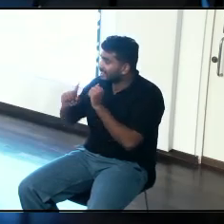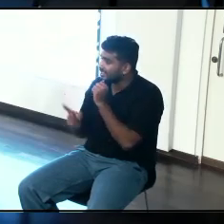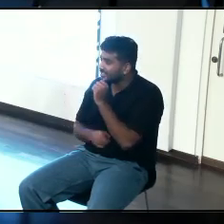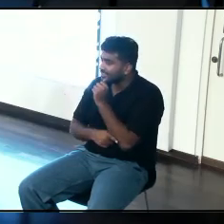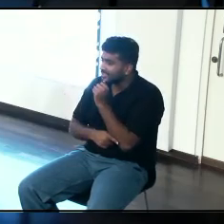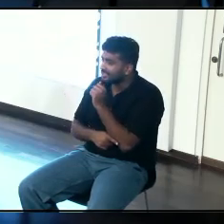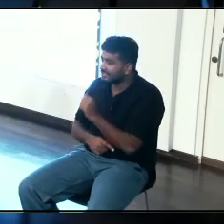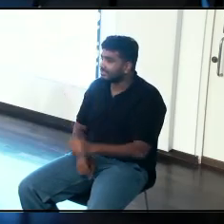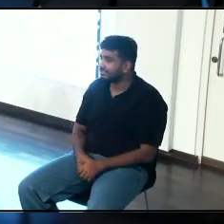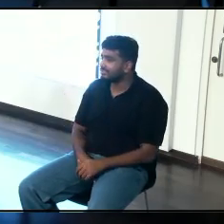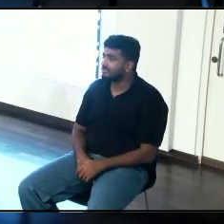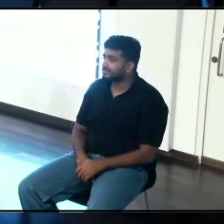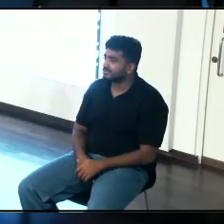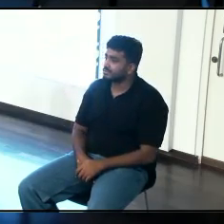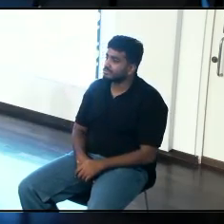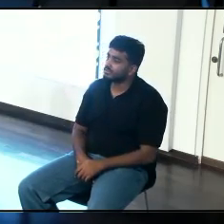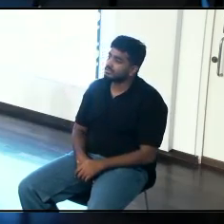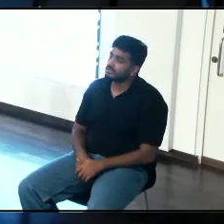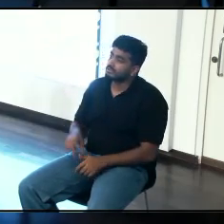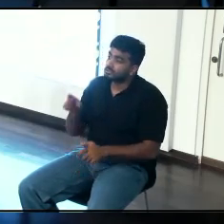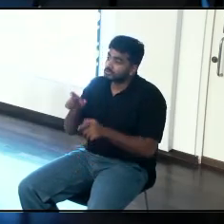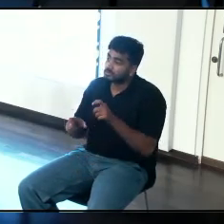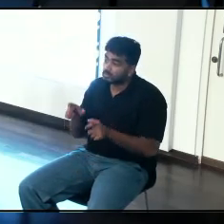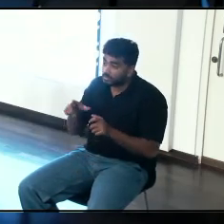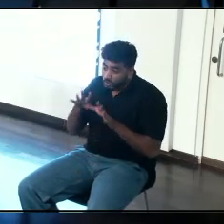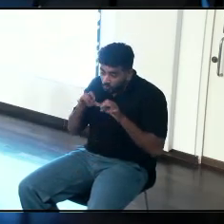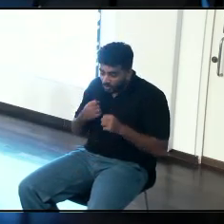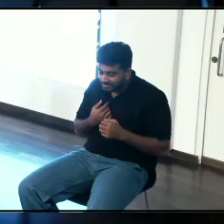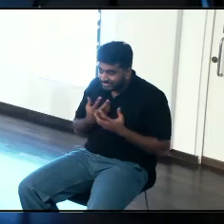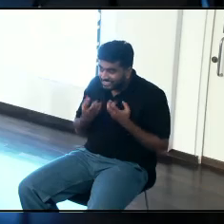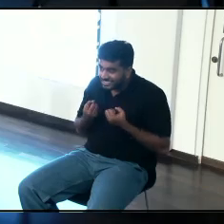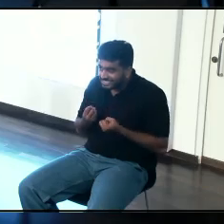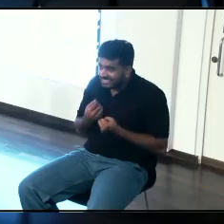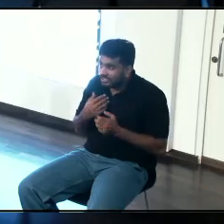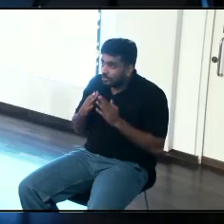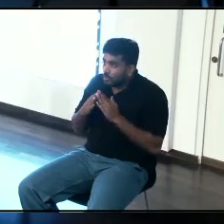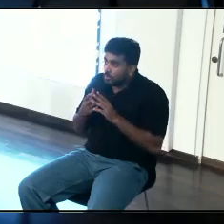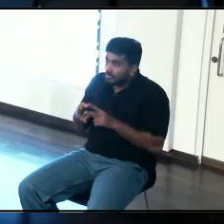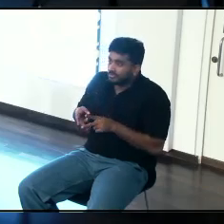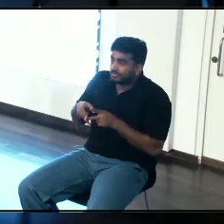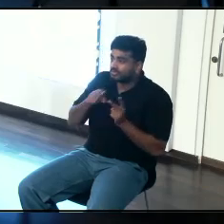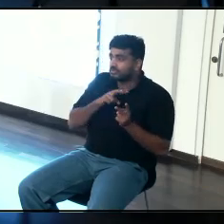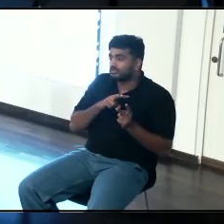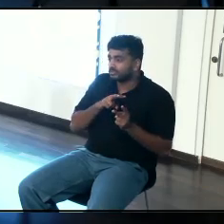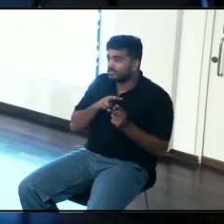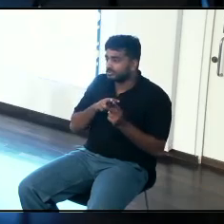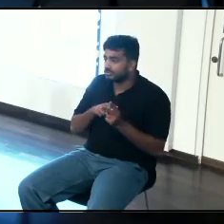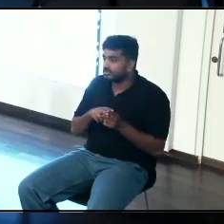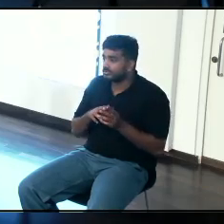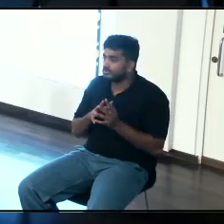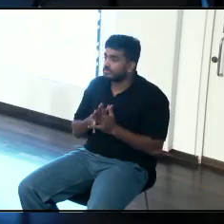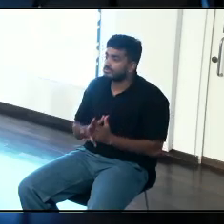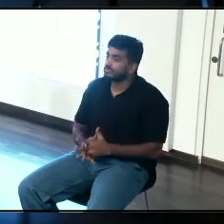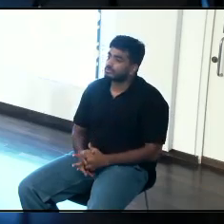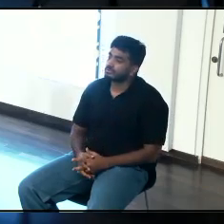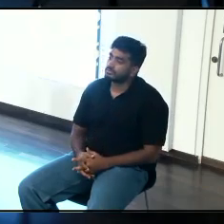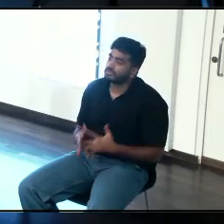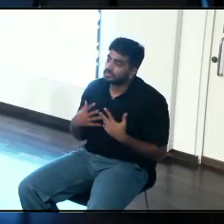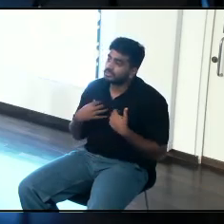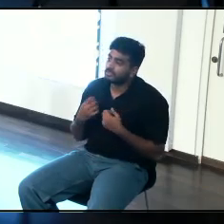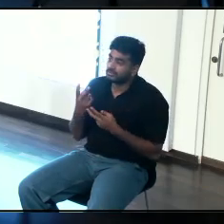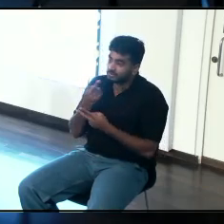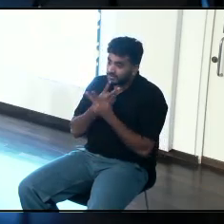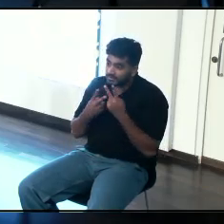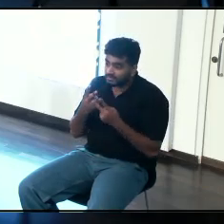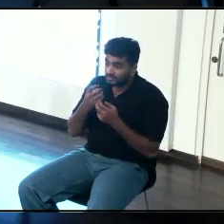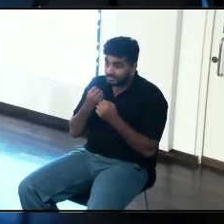hippocampus. So people have this notion to go back home. I just feel like that, because also I'm looking into that